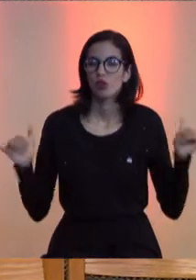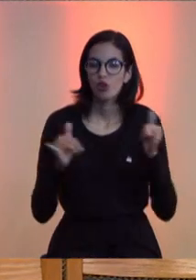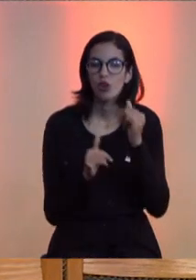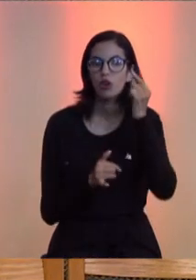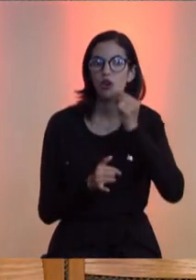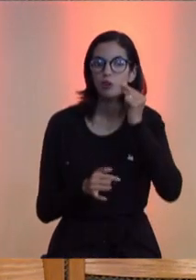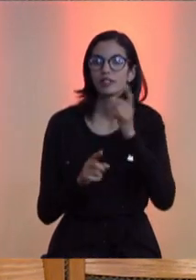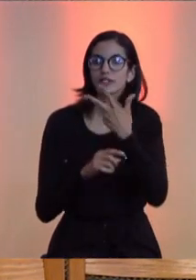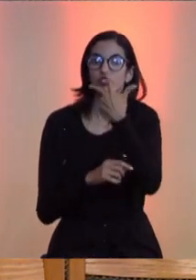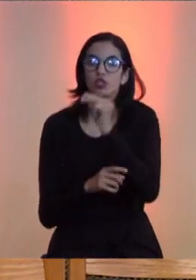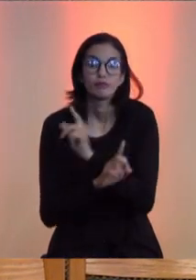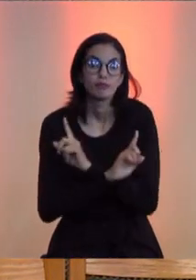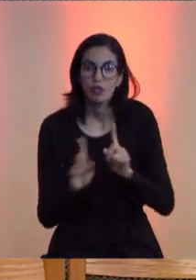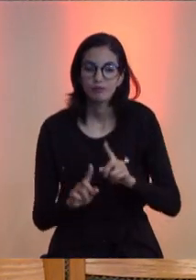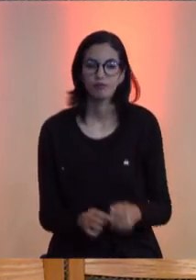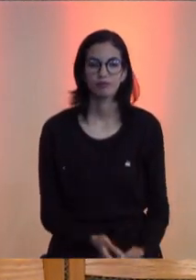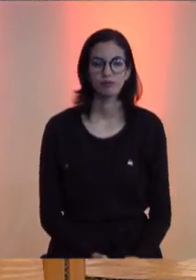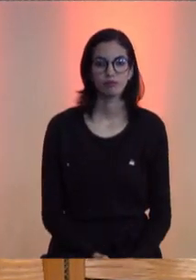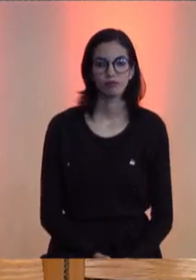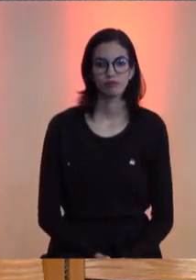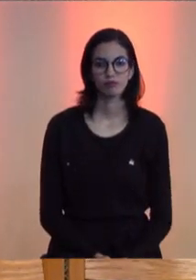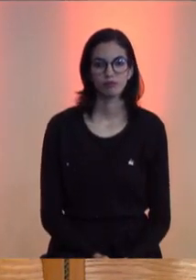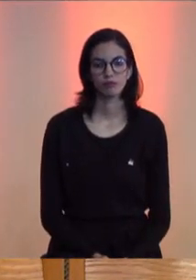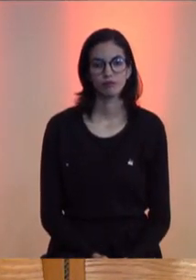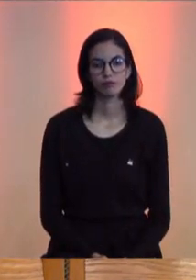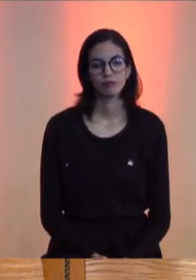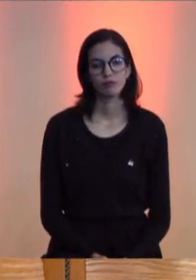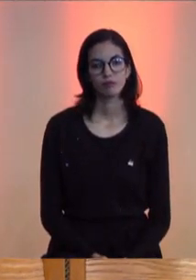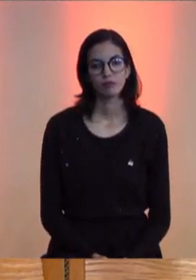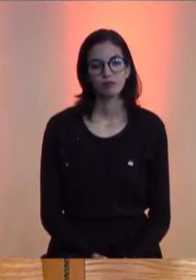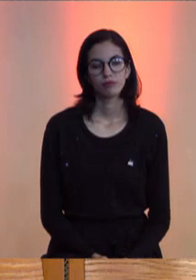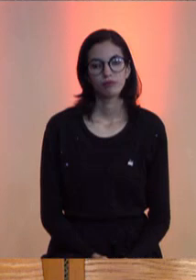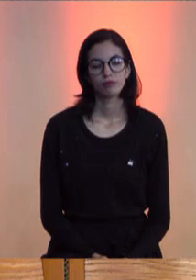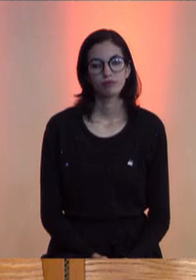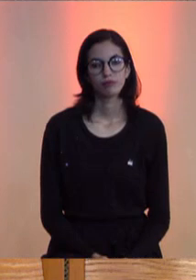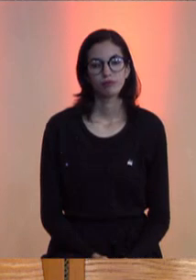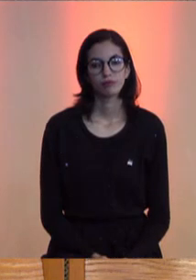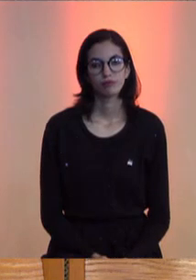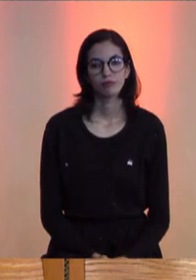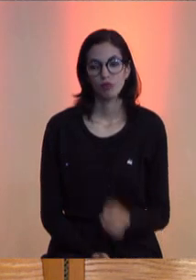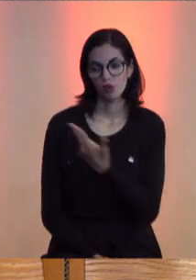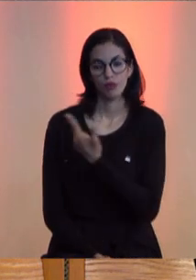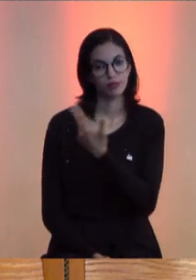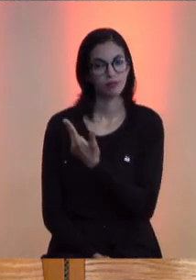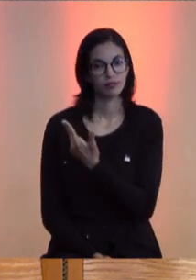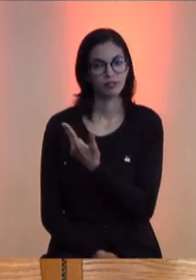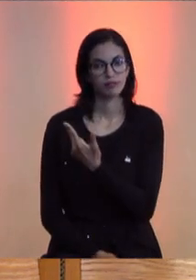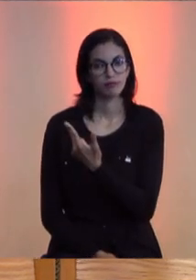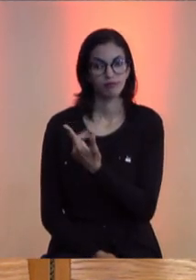no es no. Meshach, Shadrach, and Abednego, that's what they did. Lo que hicieron Shadrach, Meshach y Abednego. And so,